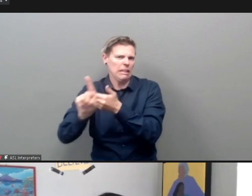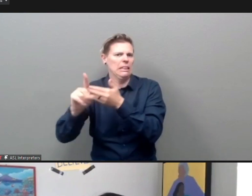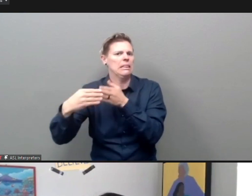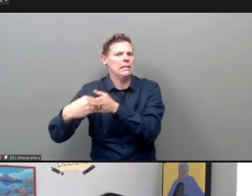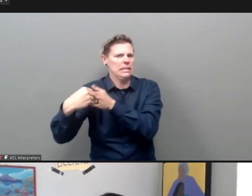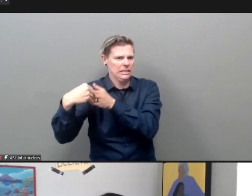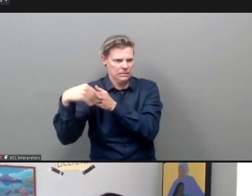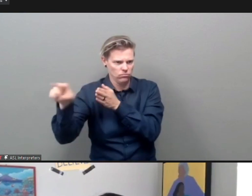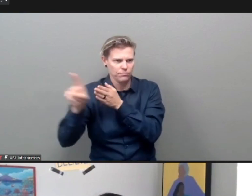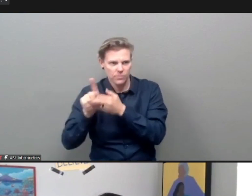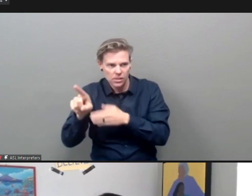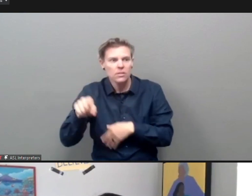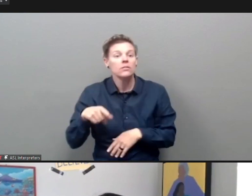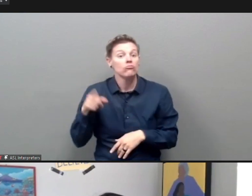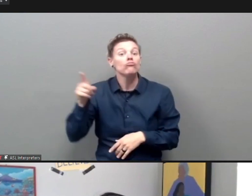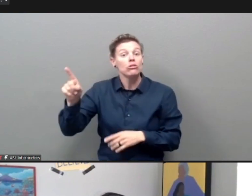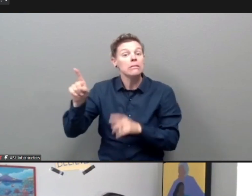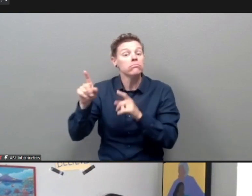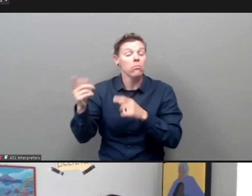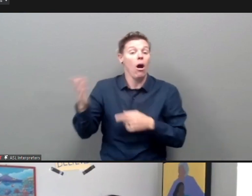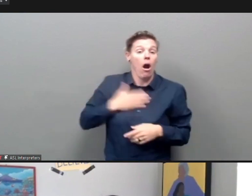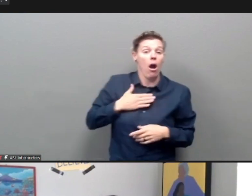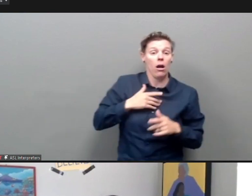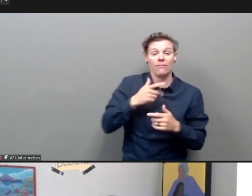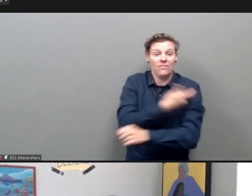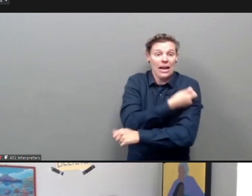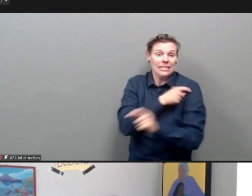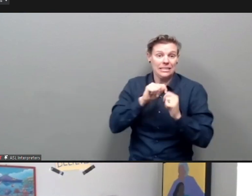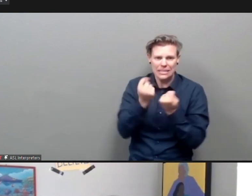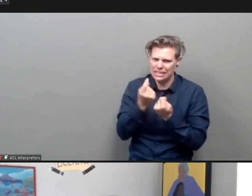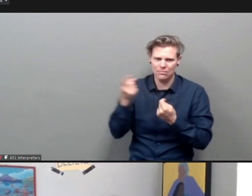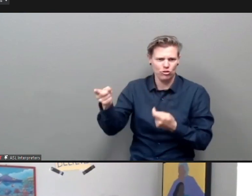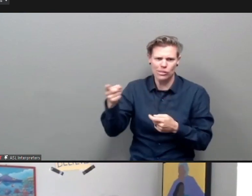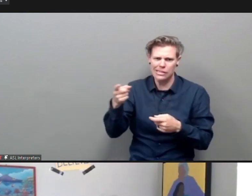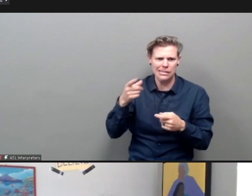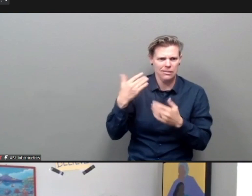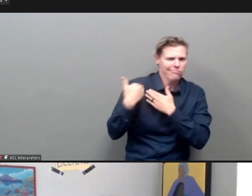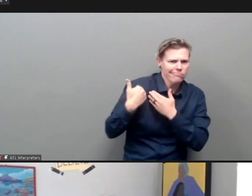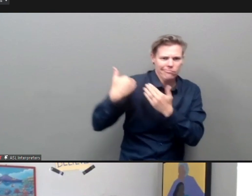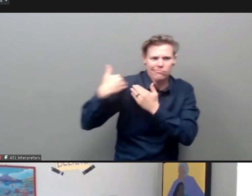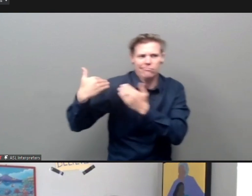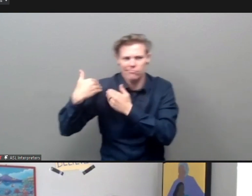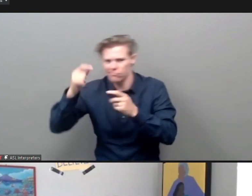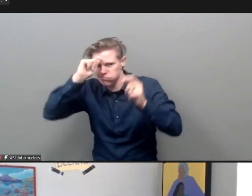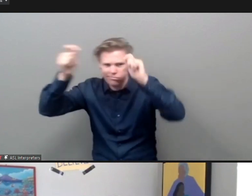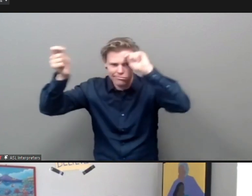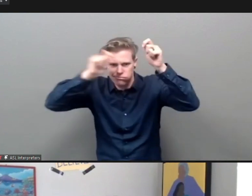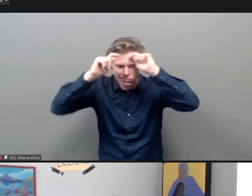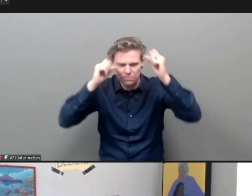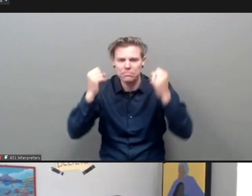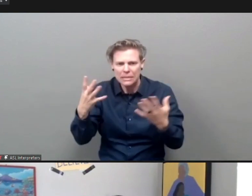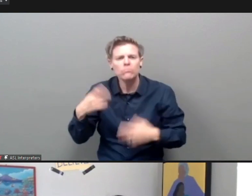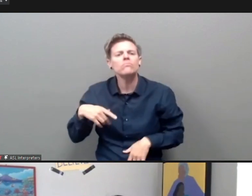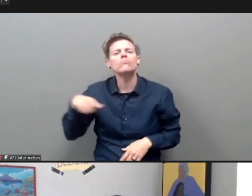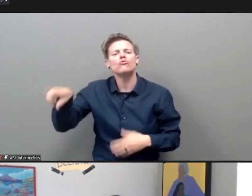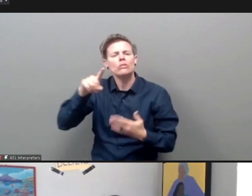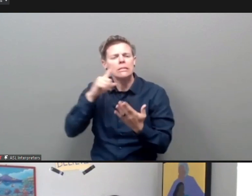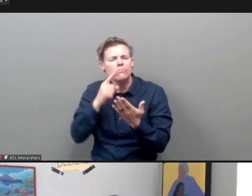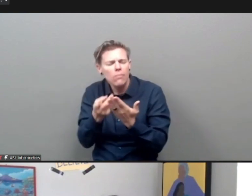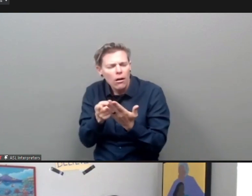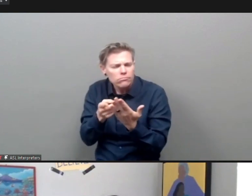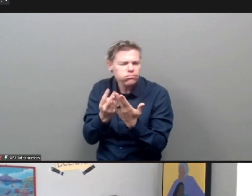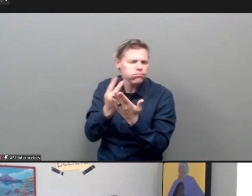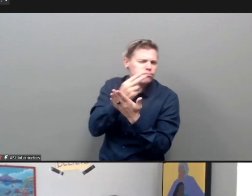team. And there are two things they do. One is they review what evidence is out there just to make sure that the approach that